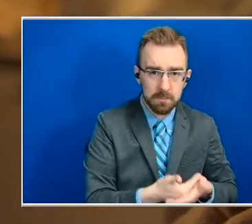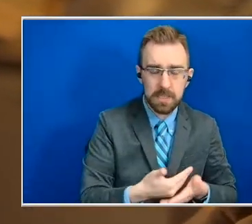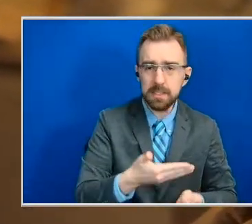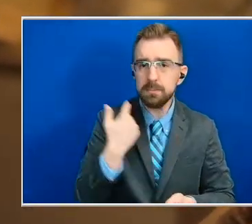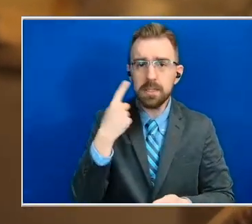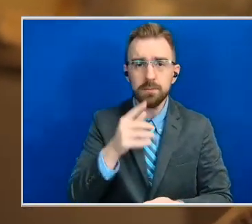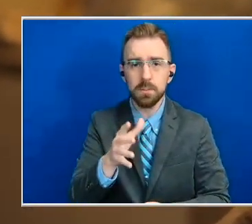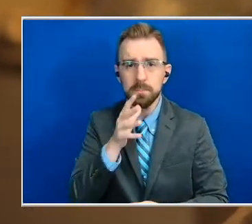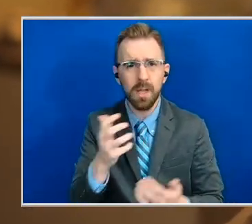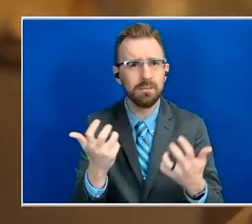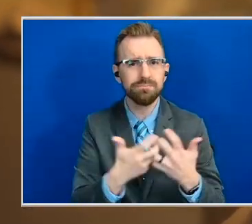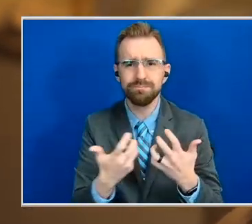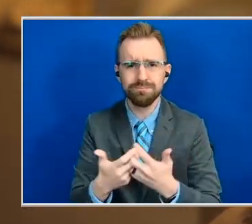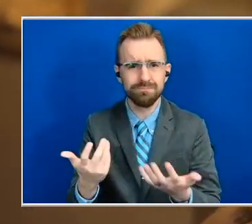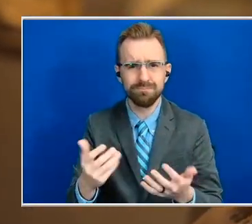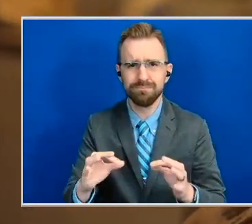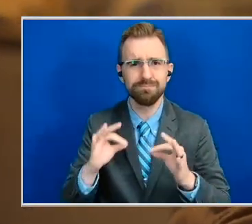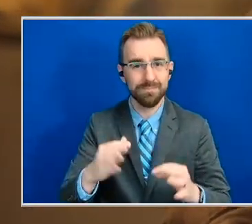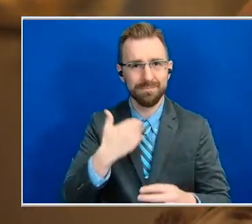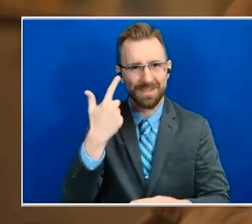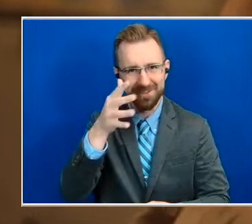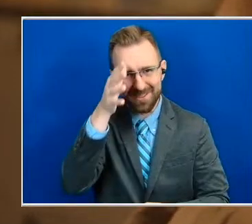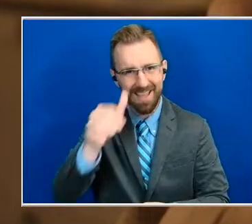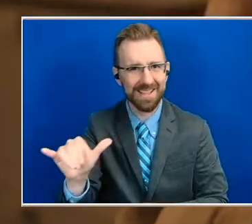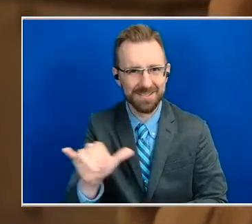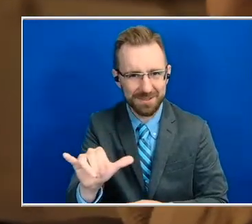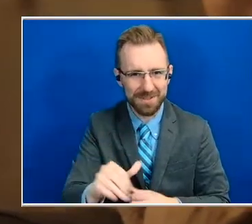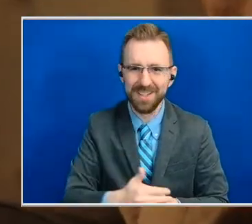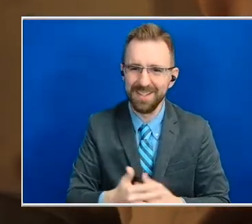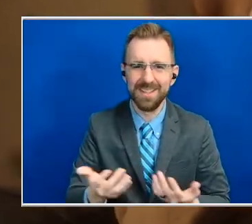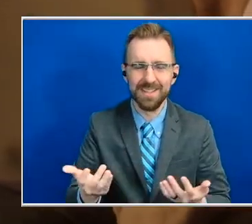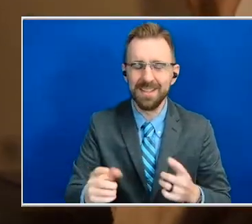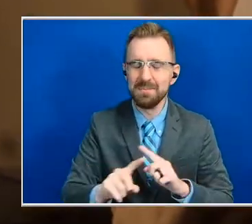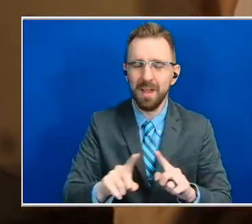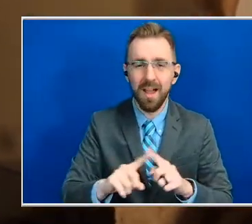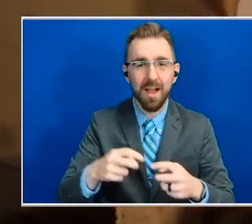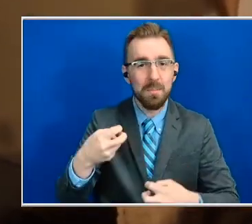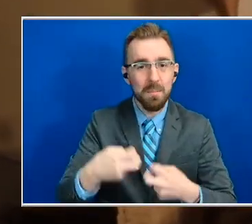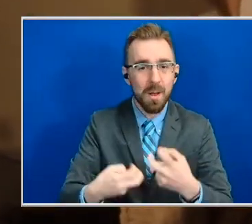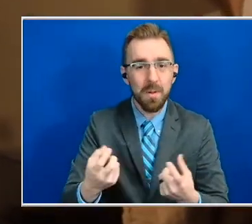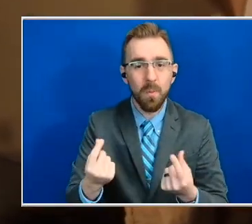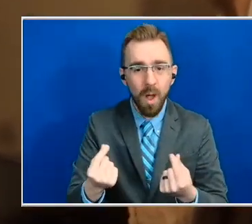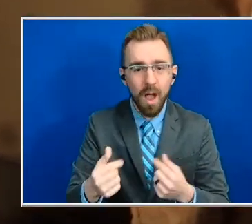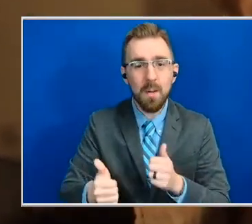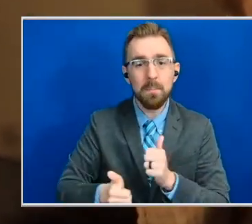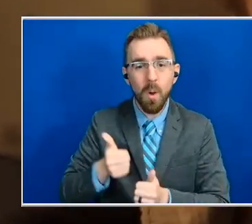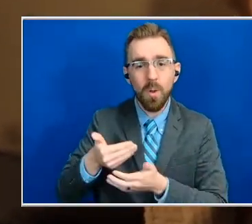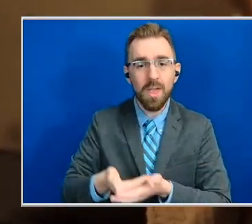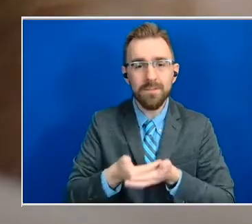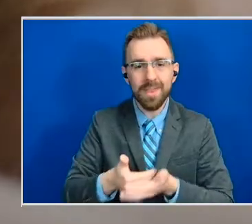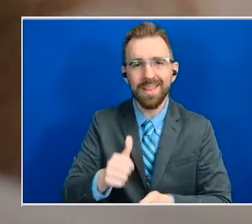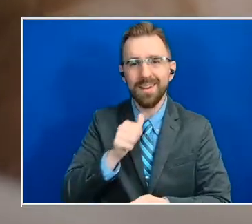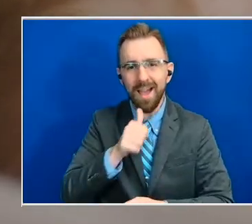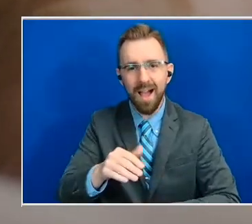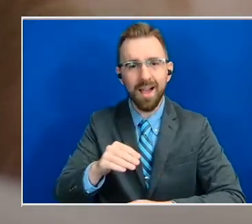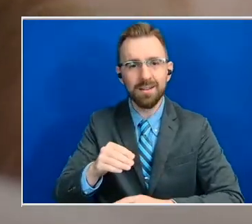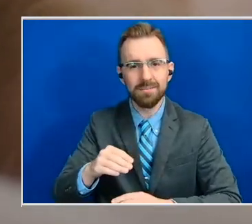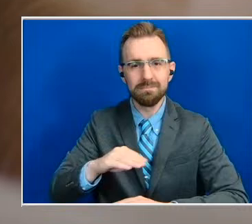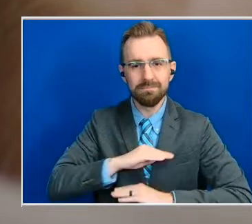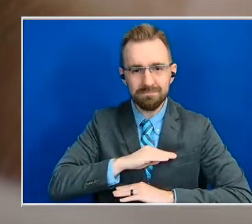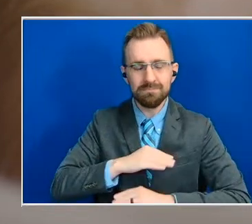That makes it best for dads. But here's the problem. Most infants are not meeting